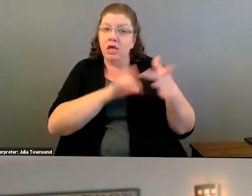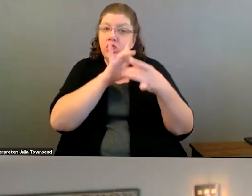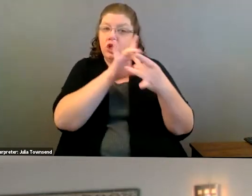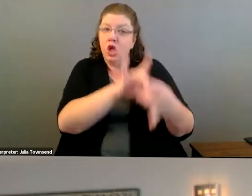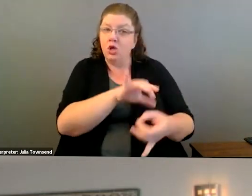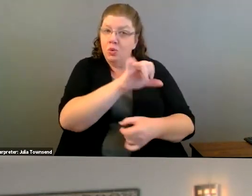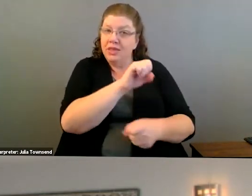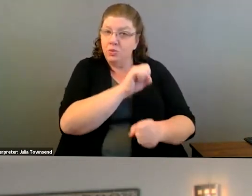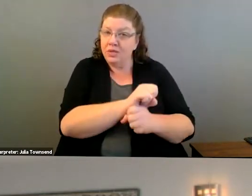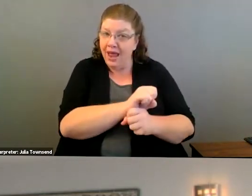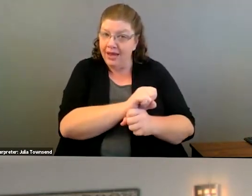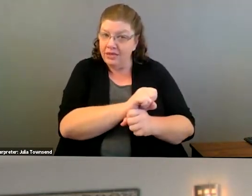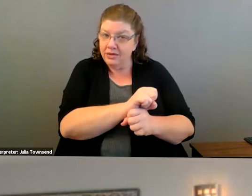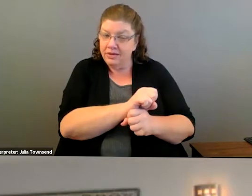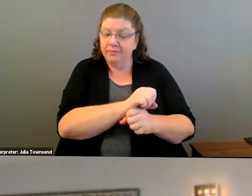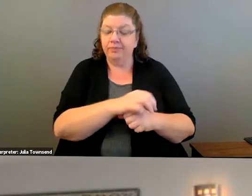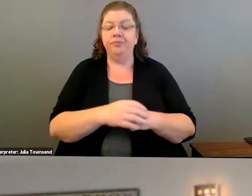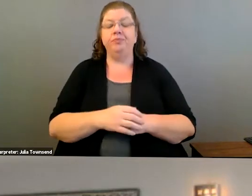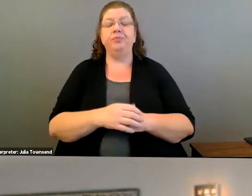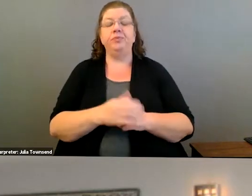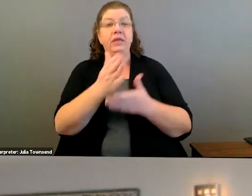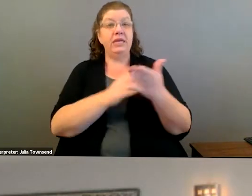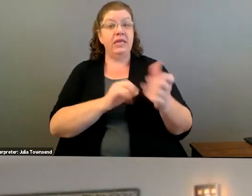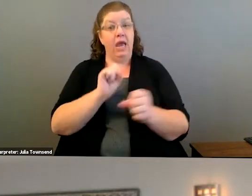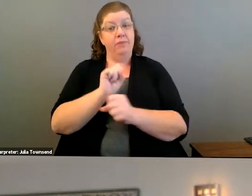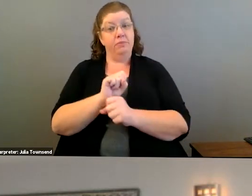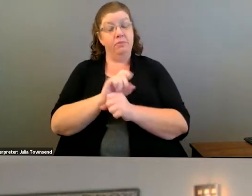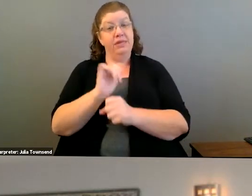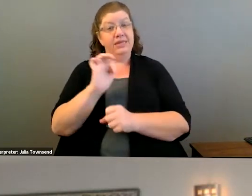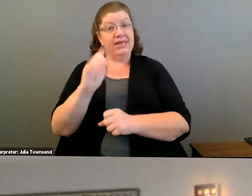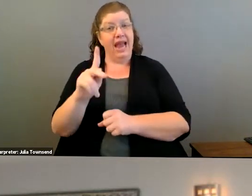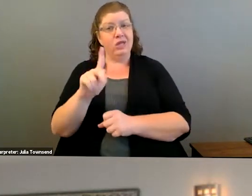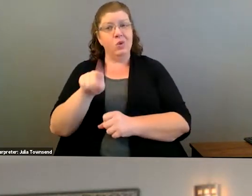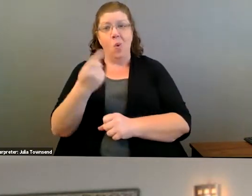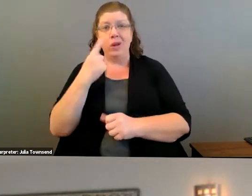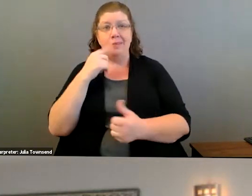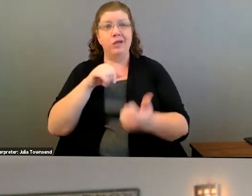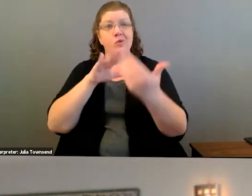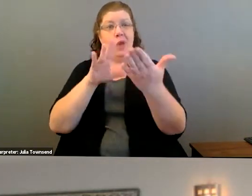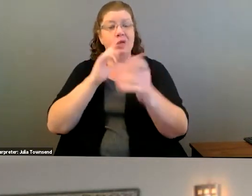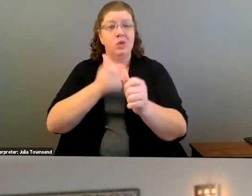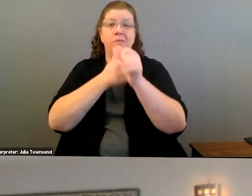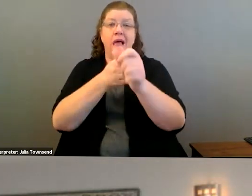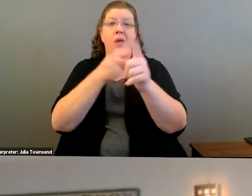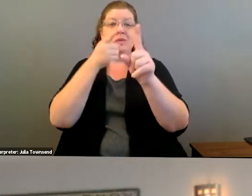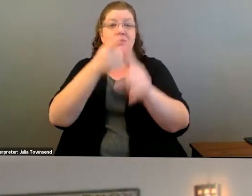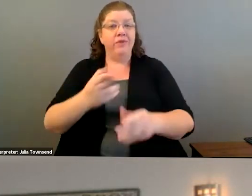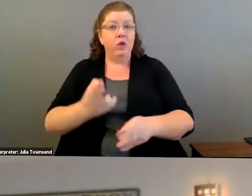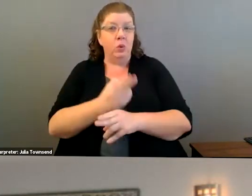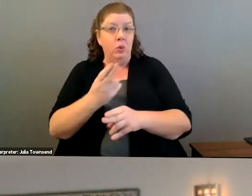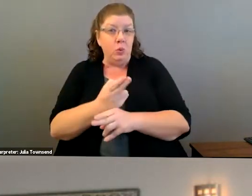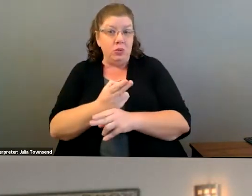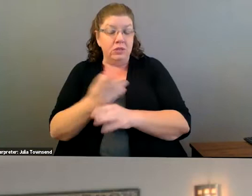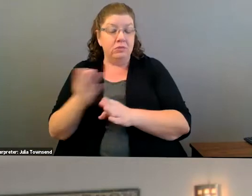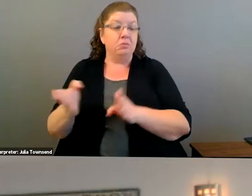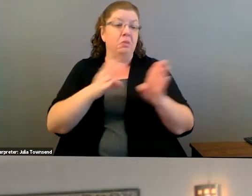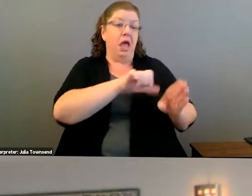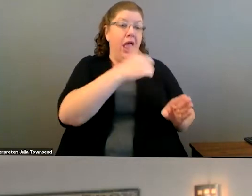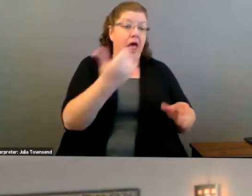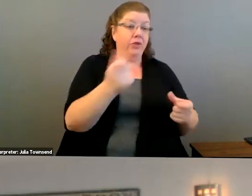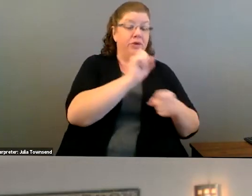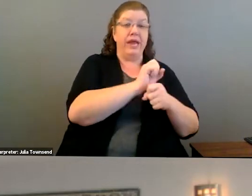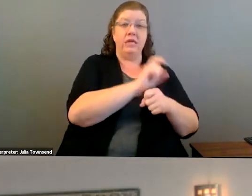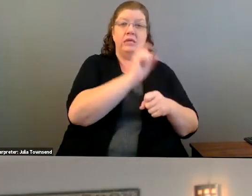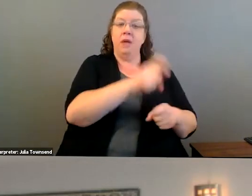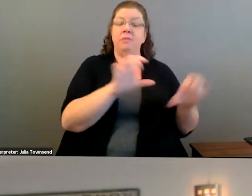each task. For instance, some tasks might only need to be addressed to comply with specific use, whereas some tasks will need to be addressed